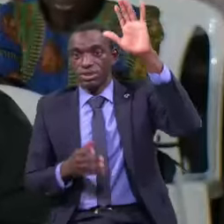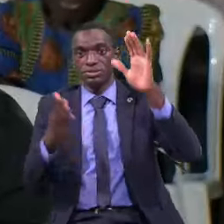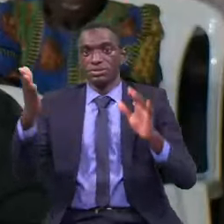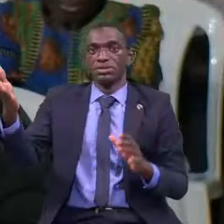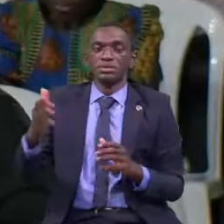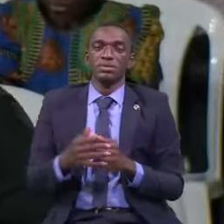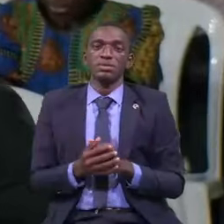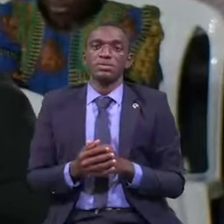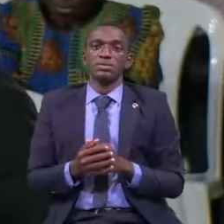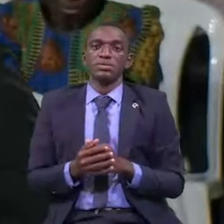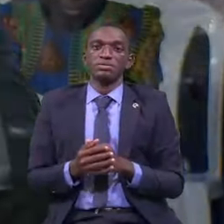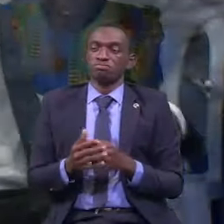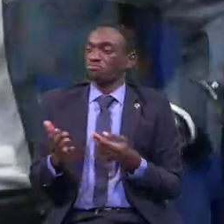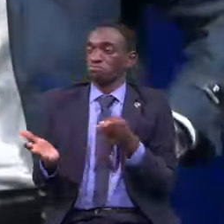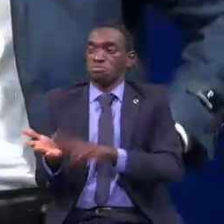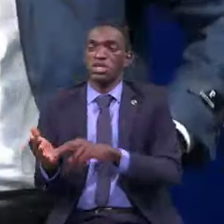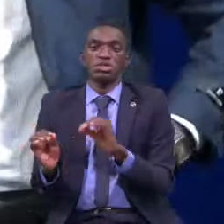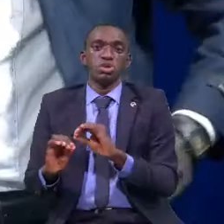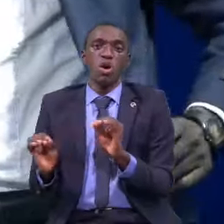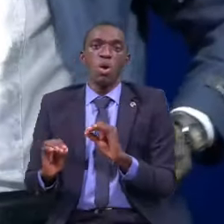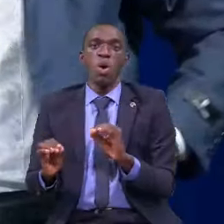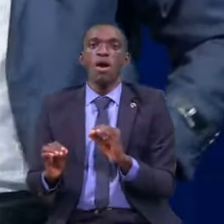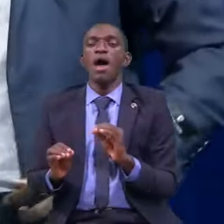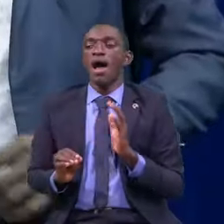there are some hands over there. Please, our counselors, you get near to them.